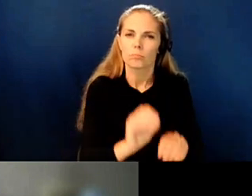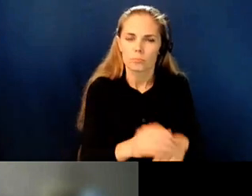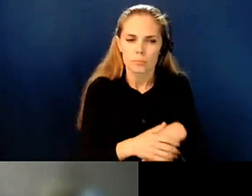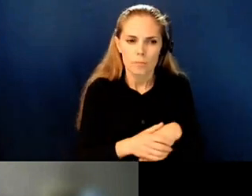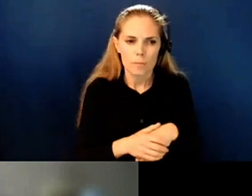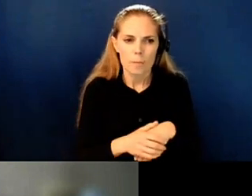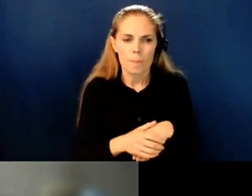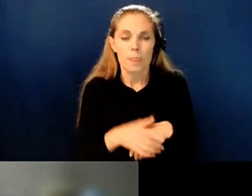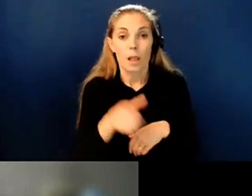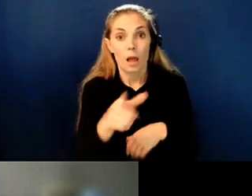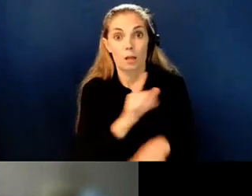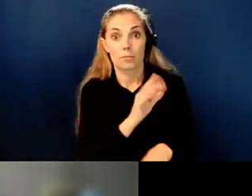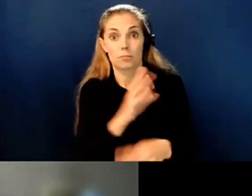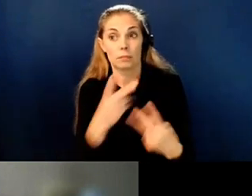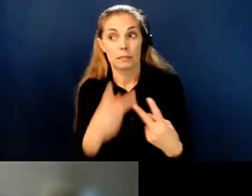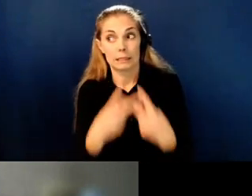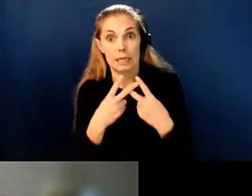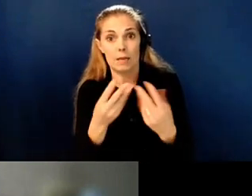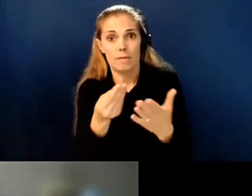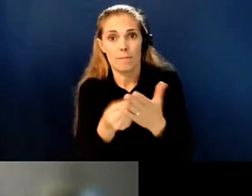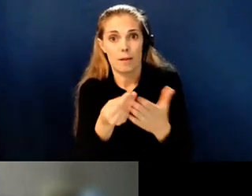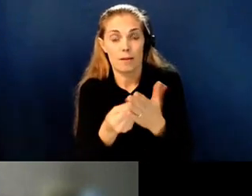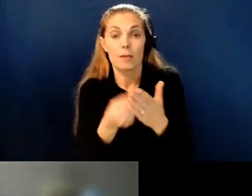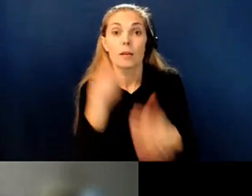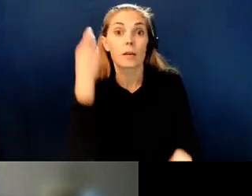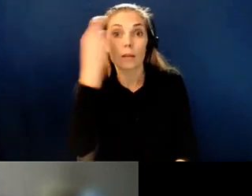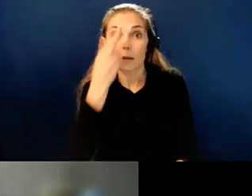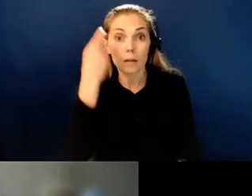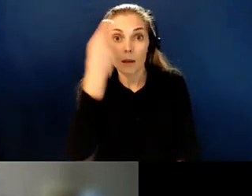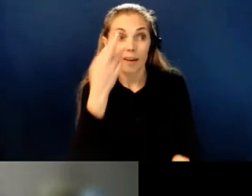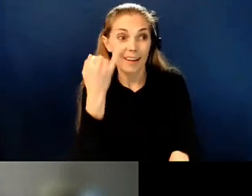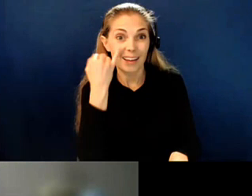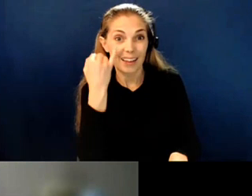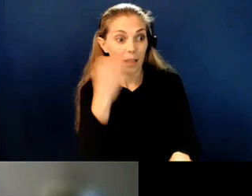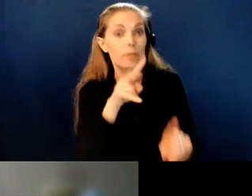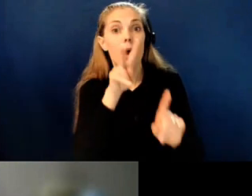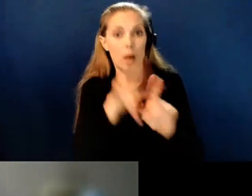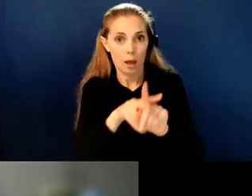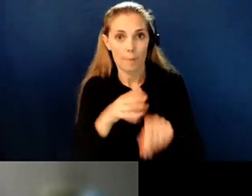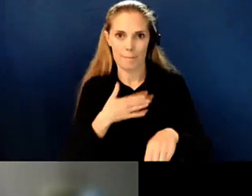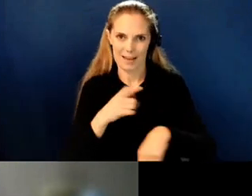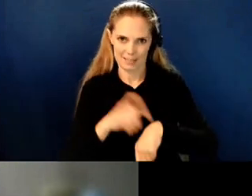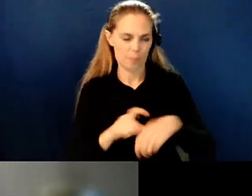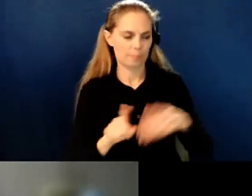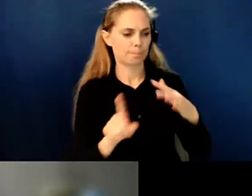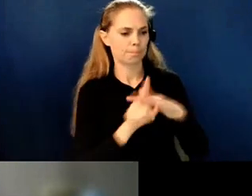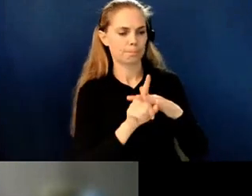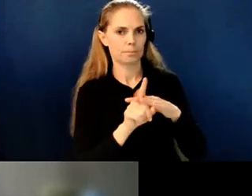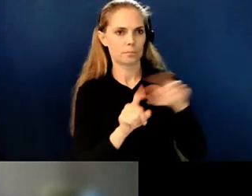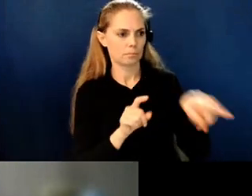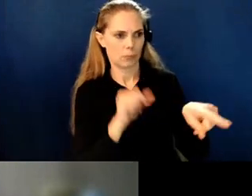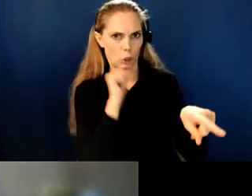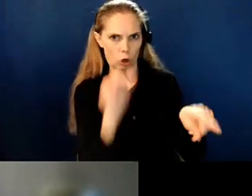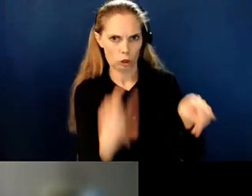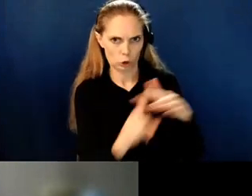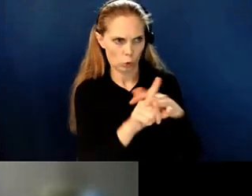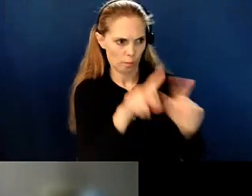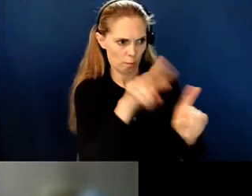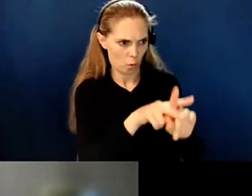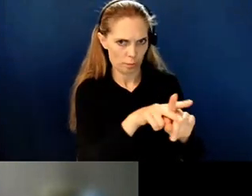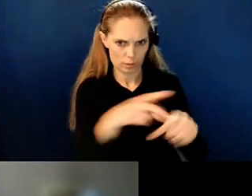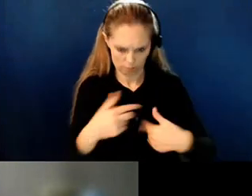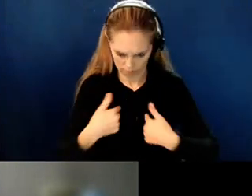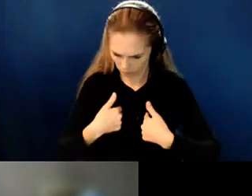that's cost in personnel time or whether it's actually a financial cost. It's really valuable. So you can actually go to